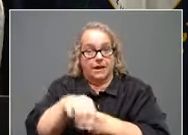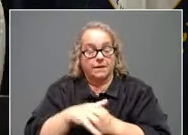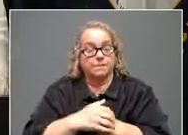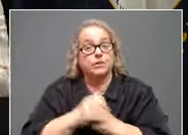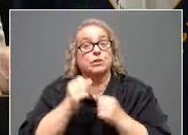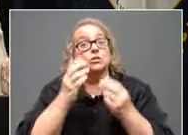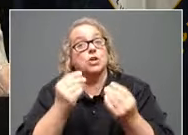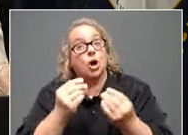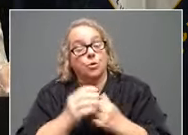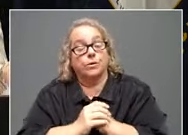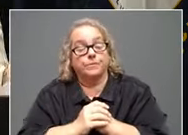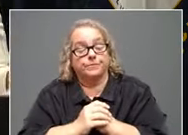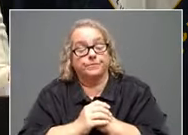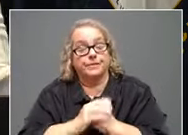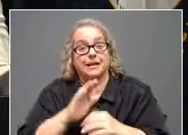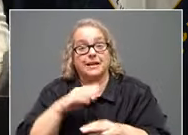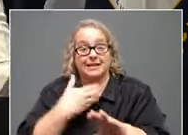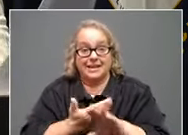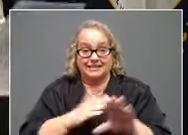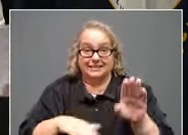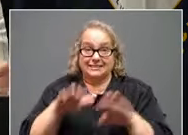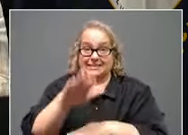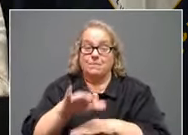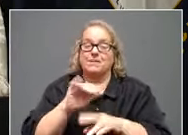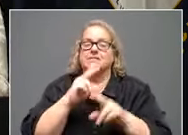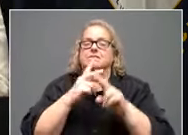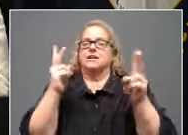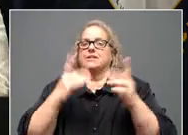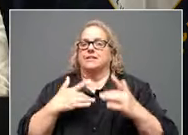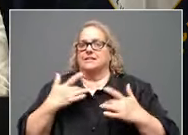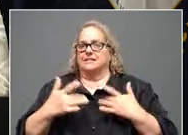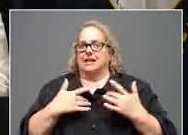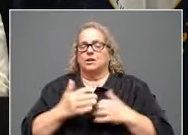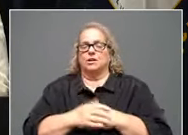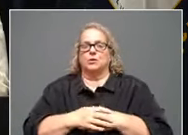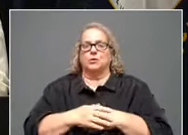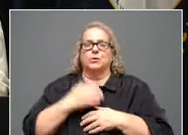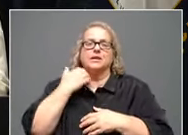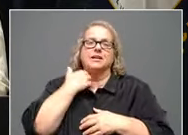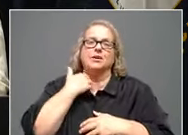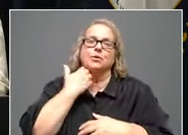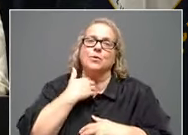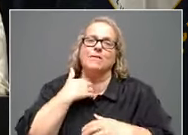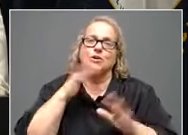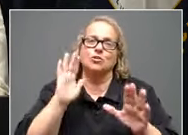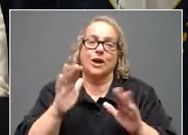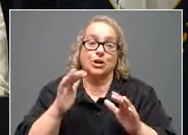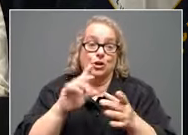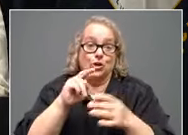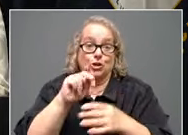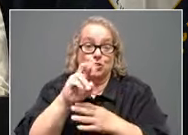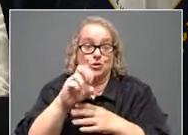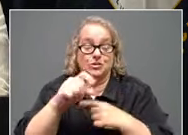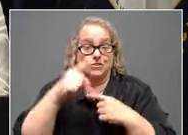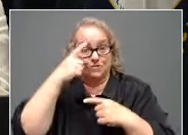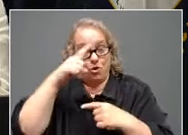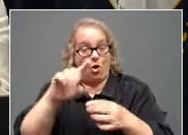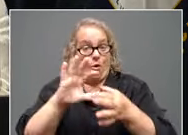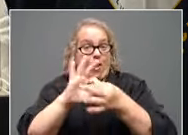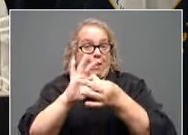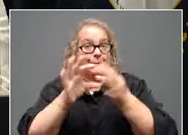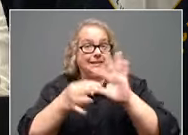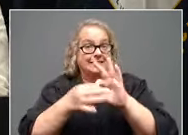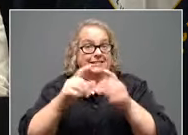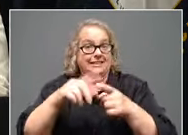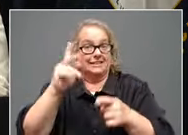up, this is really exciting. We have some really great news for the Olympics from Kentucky. Former